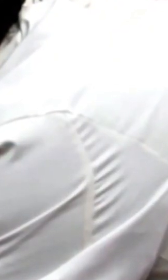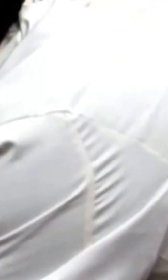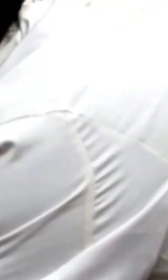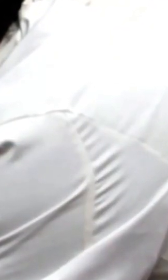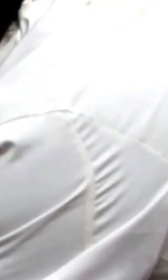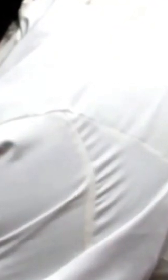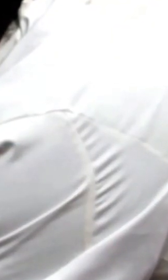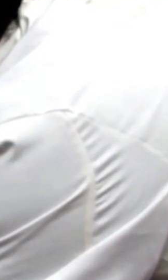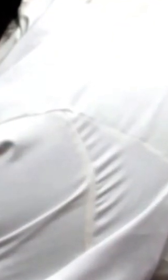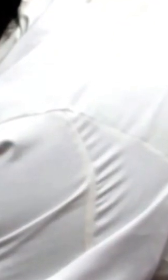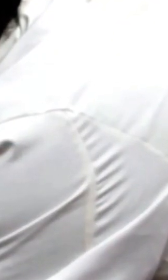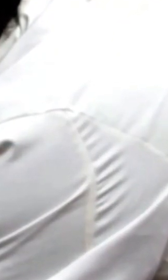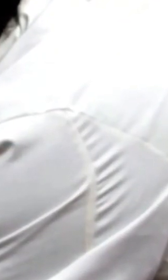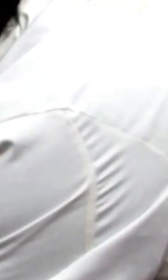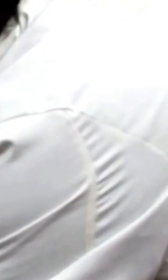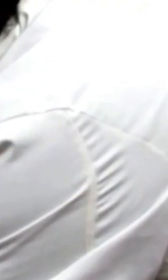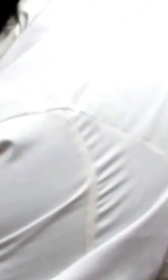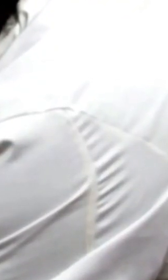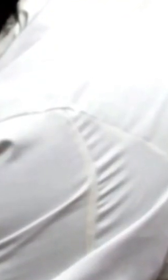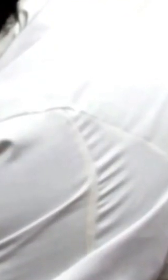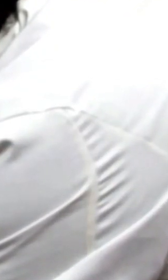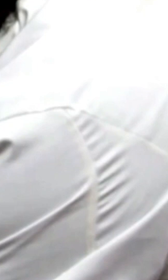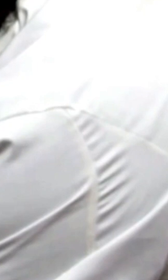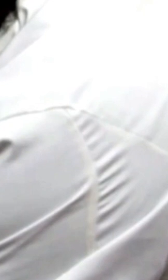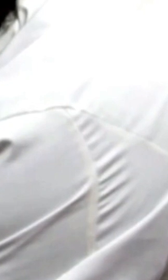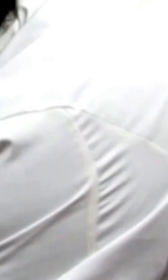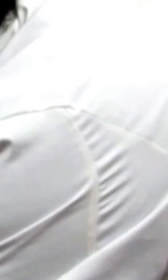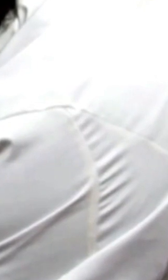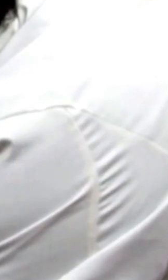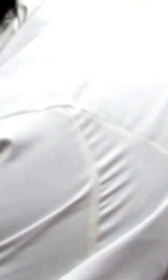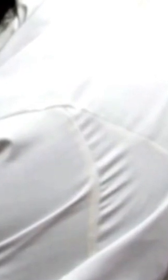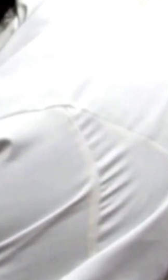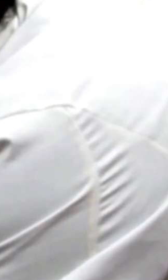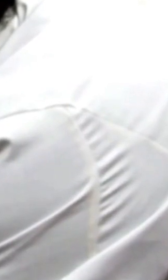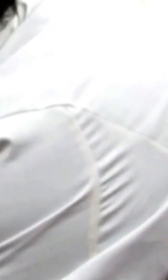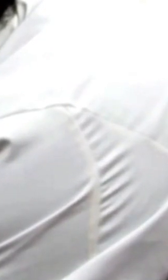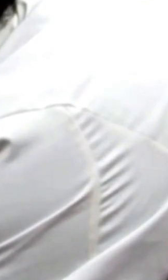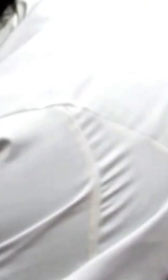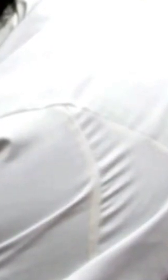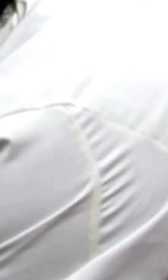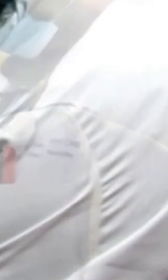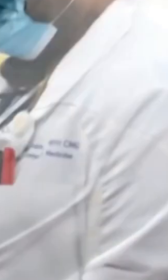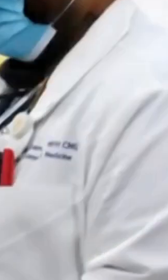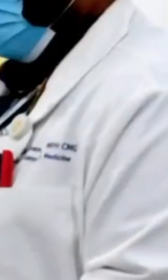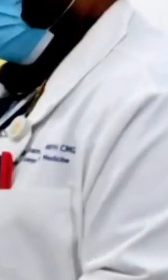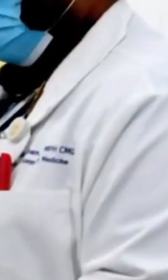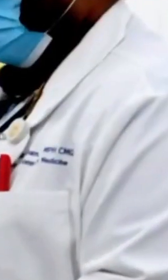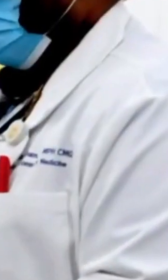no problem. At Kedren, a volunteer will take the time to input your information online for you.